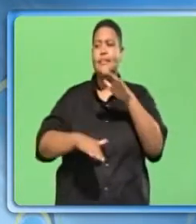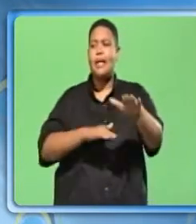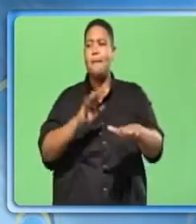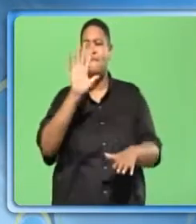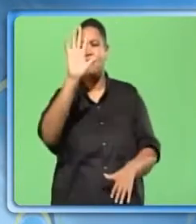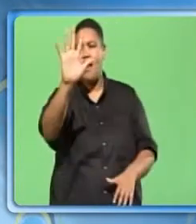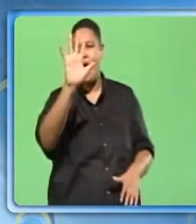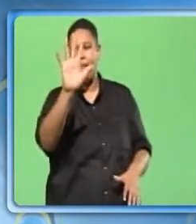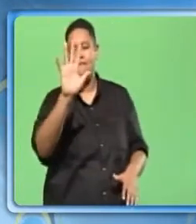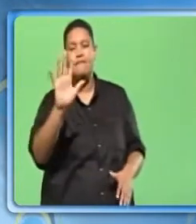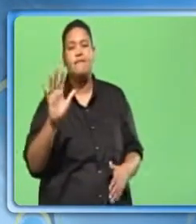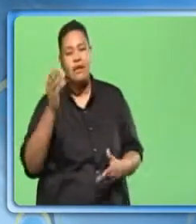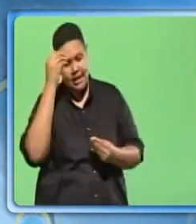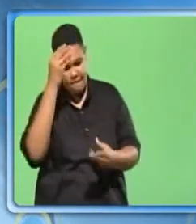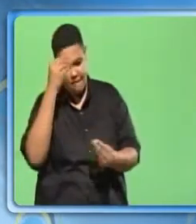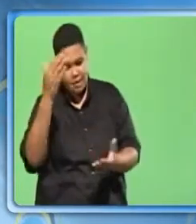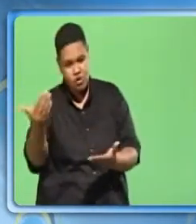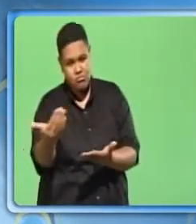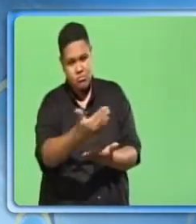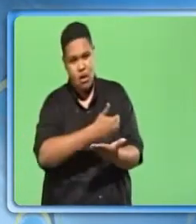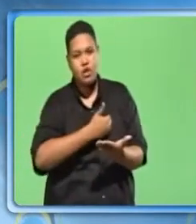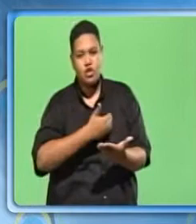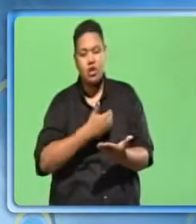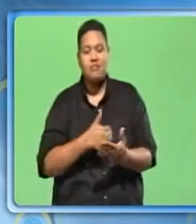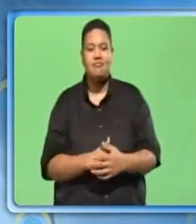5. Data collection.